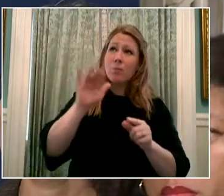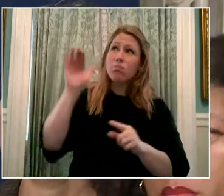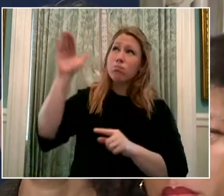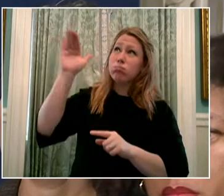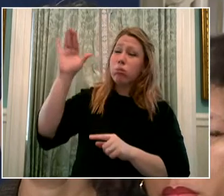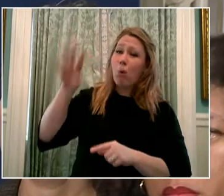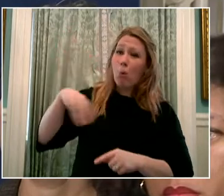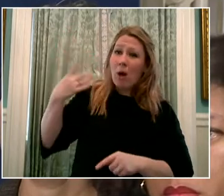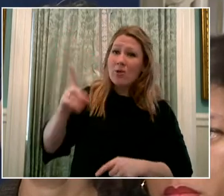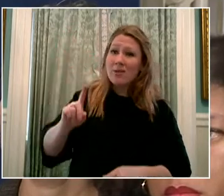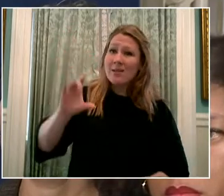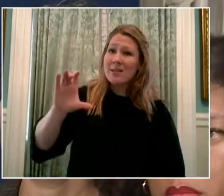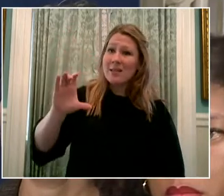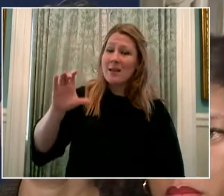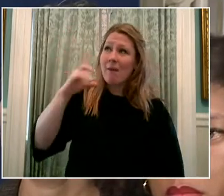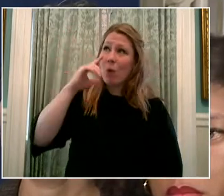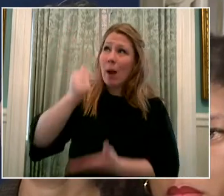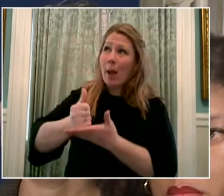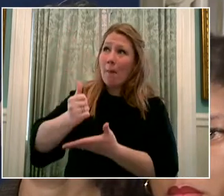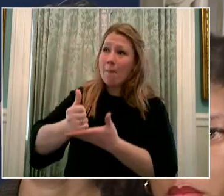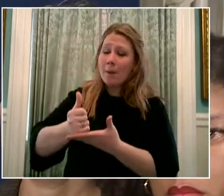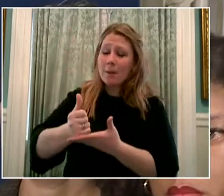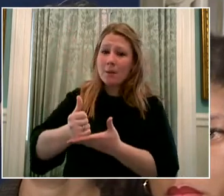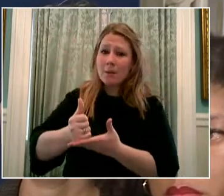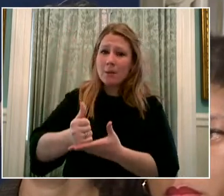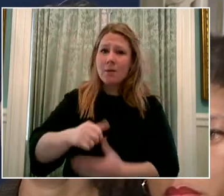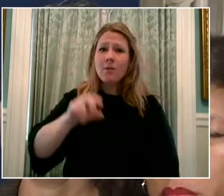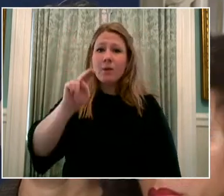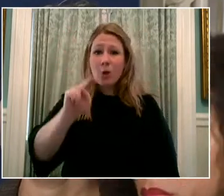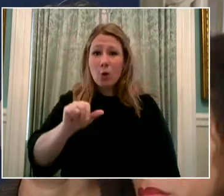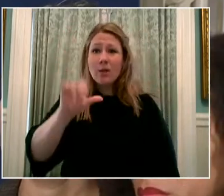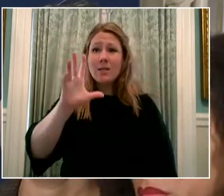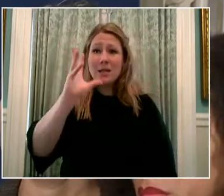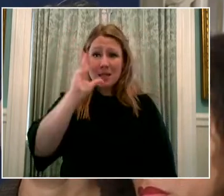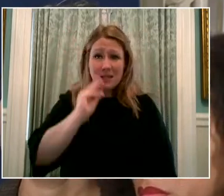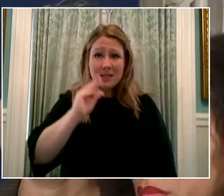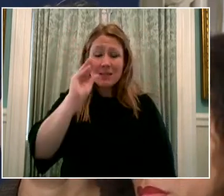York City is in a crisis.